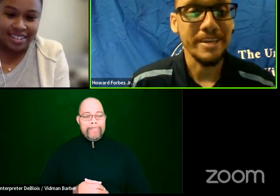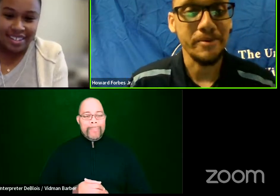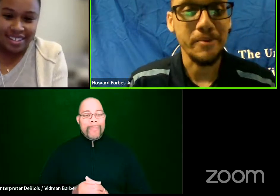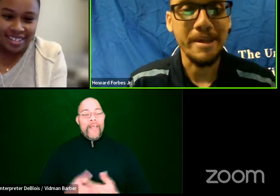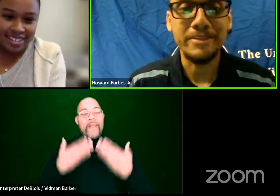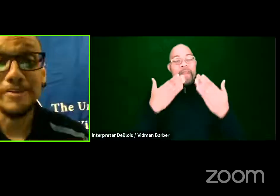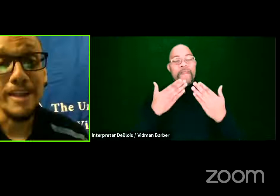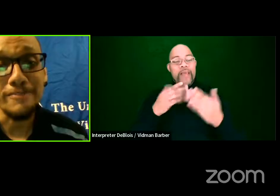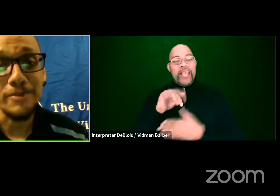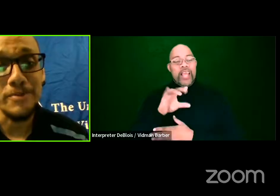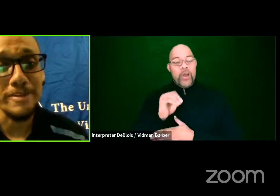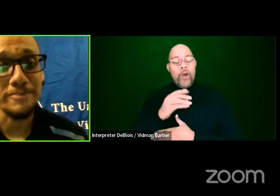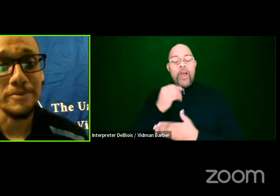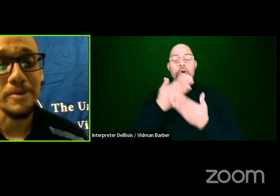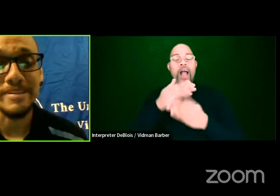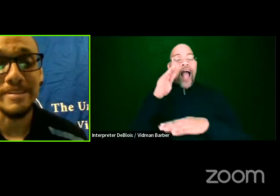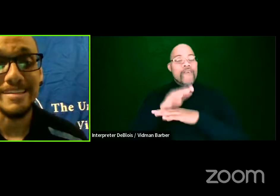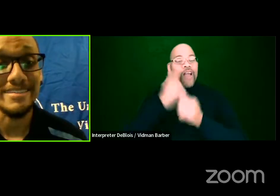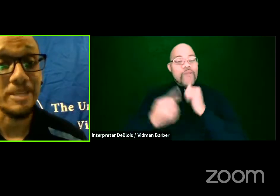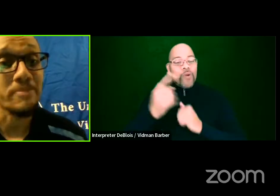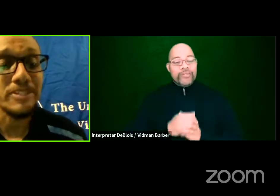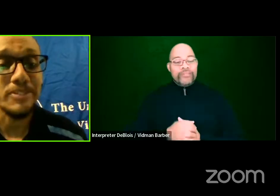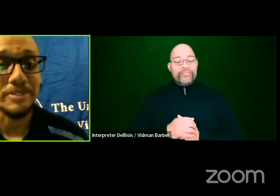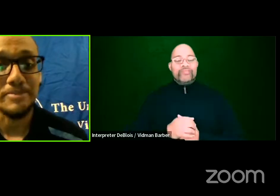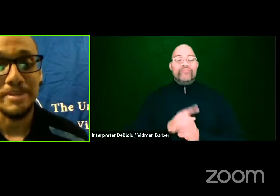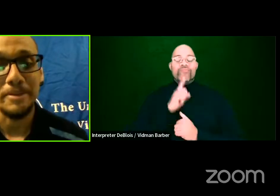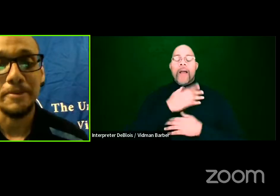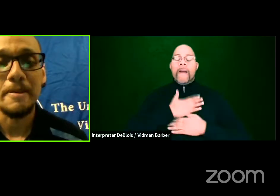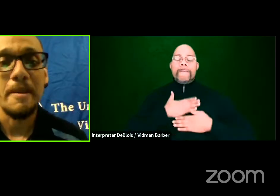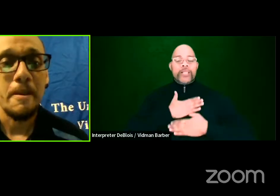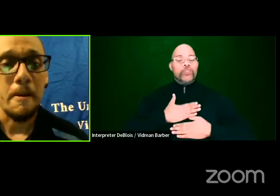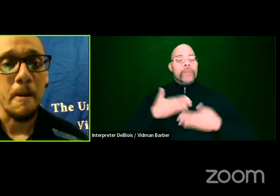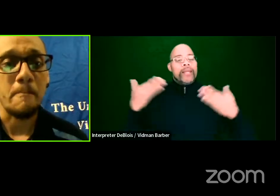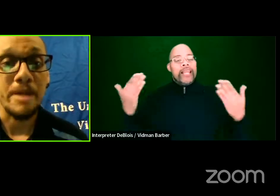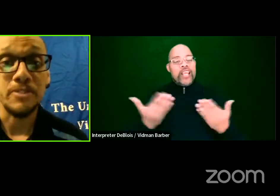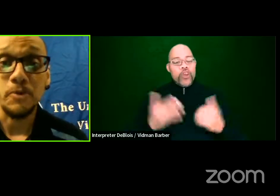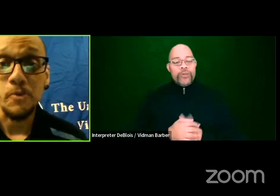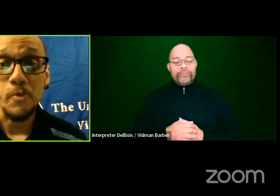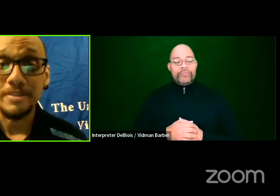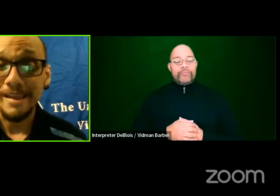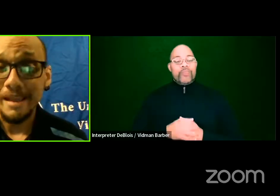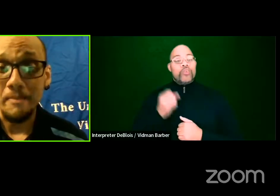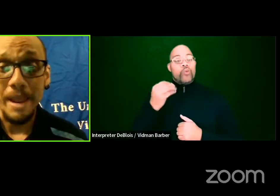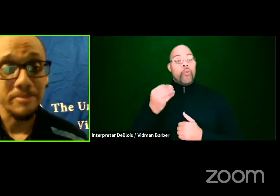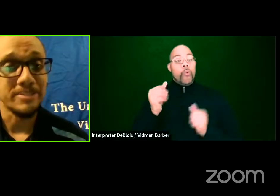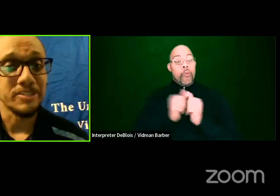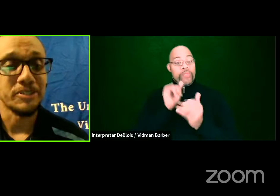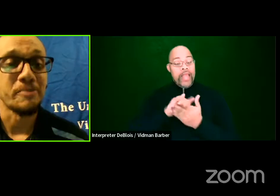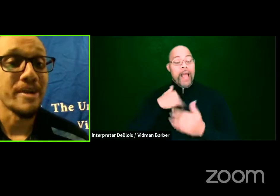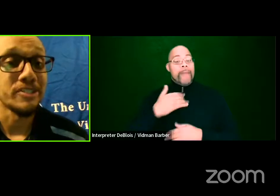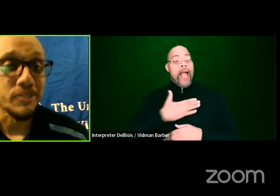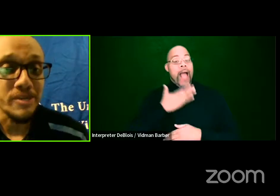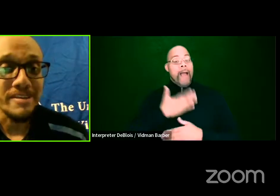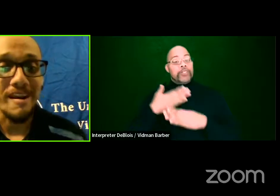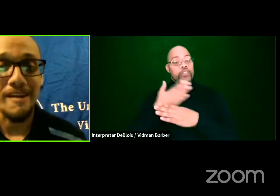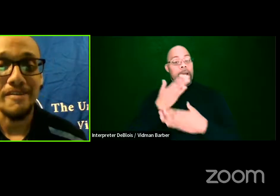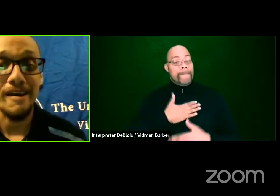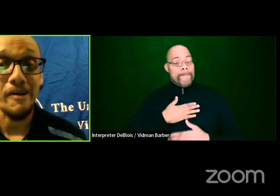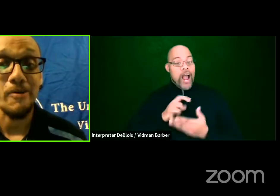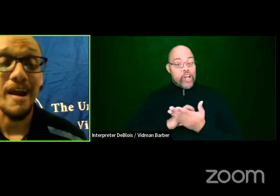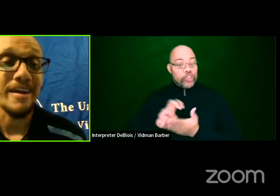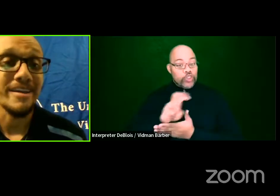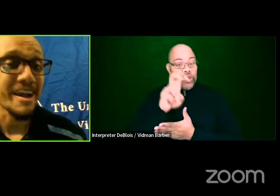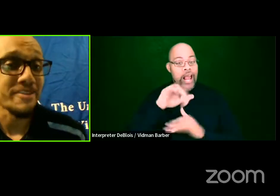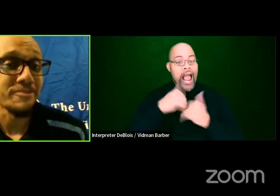Thank you, Keiko, and good afternoon, everyone. It is a pleasure to be here. And so with that, I'm happy to share my journey